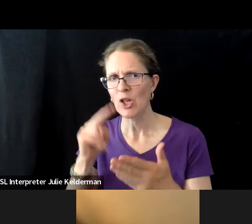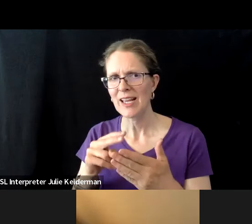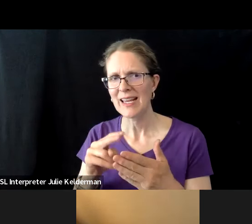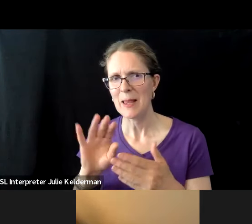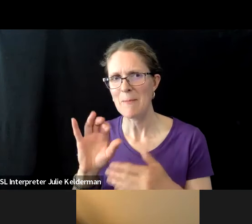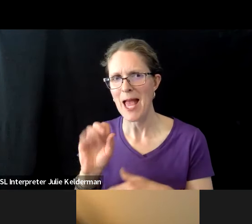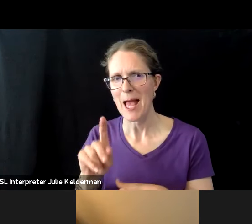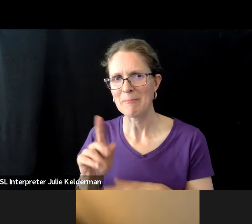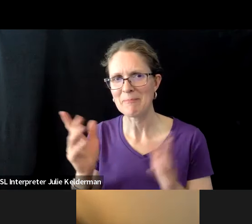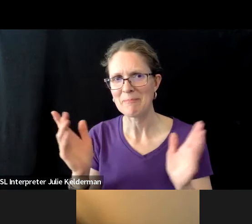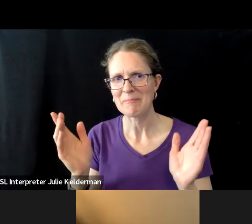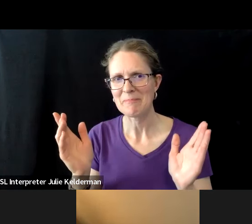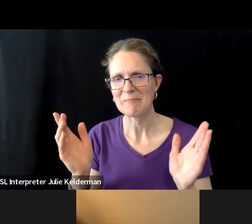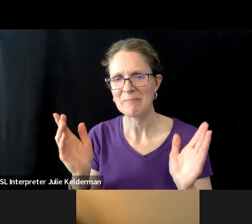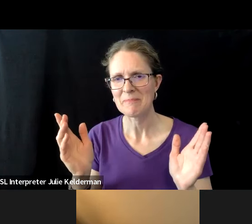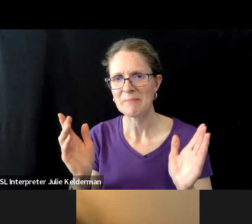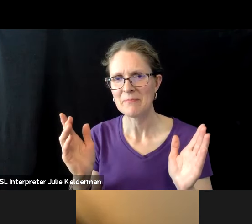but